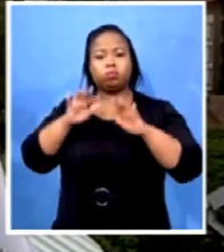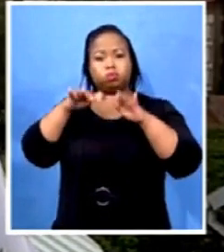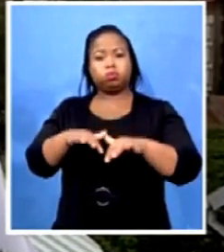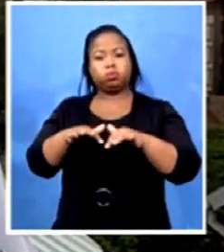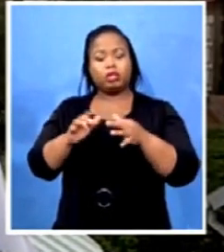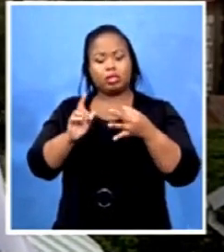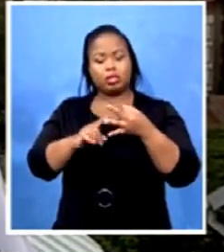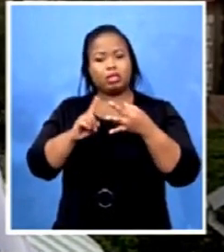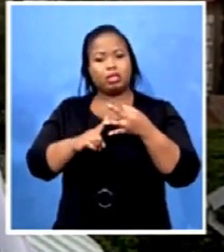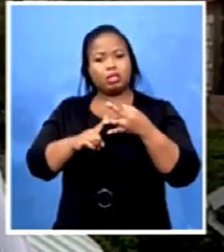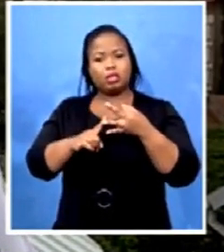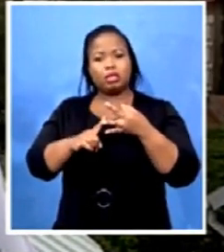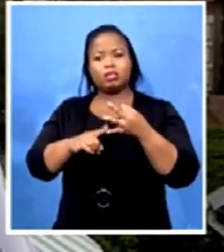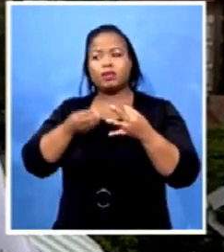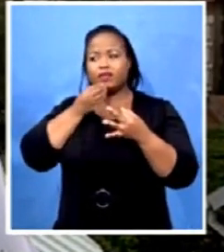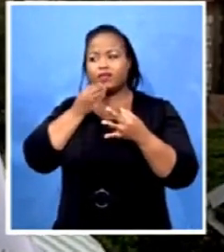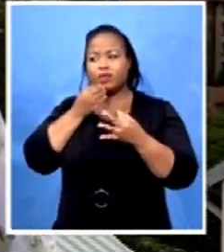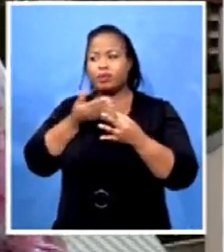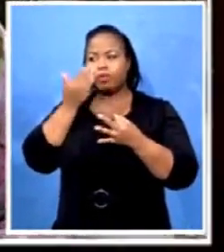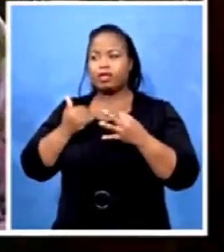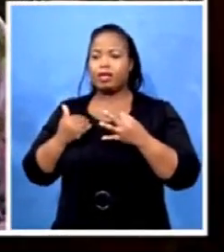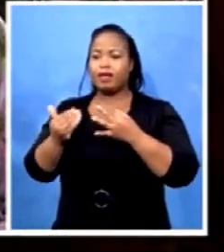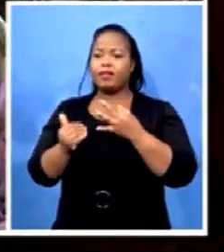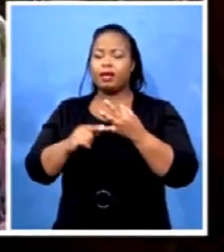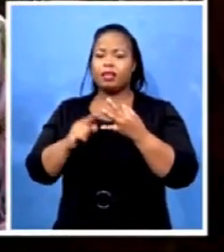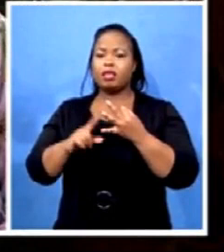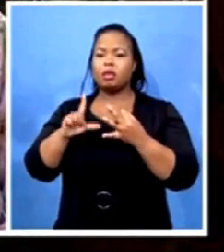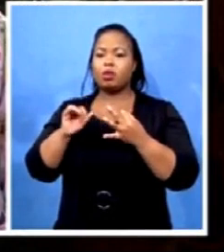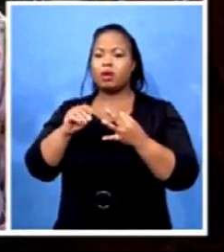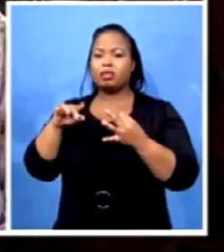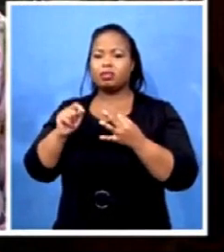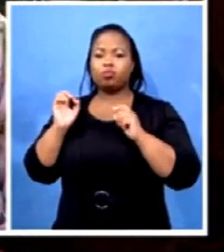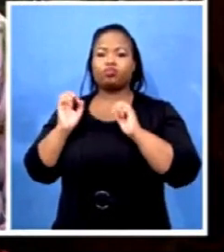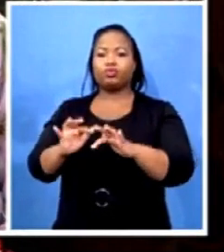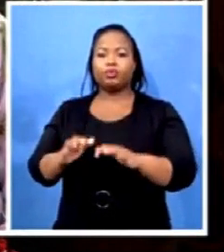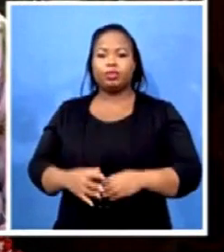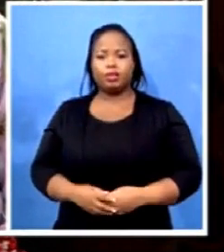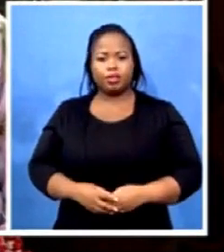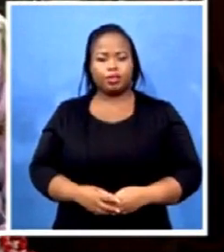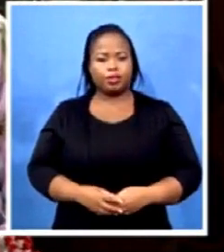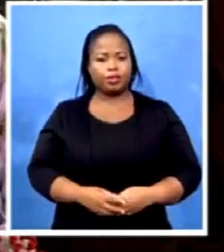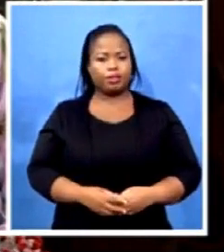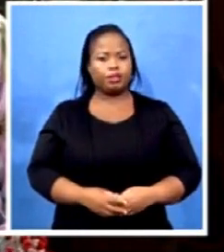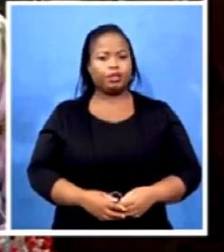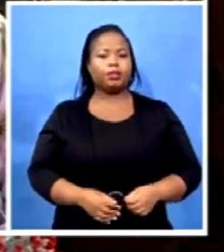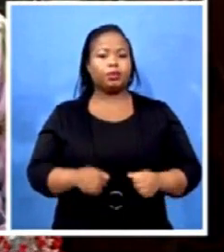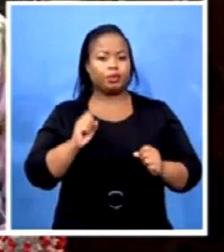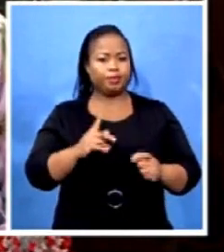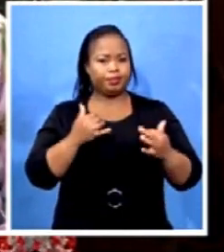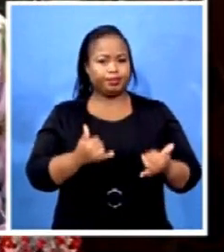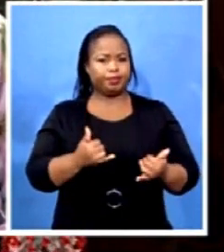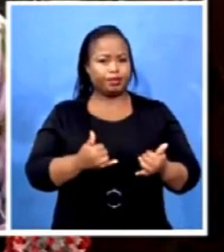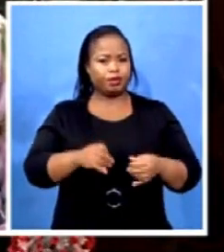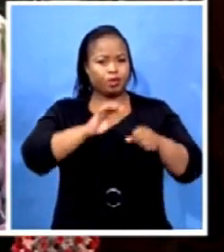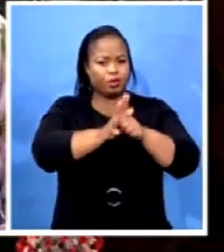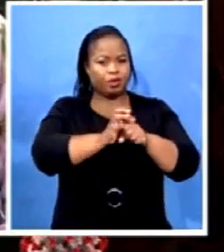insecurity situation. Sarah, let's switch now to COVID-19. Give us an update of what is happening in Kenya in